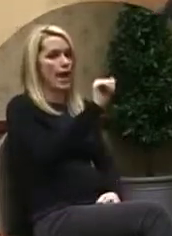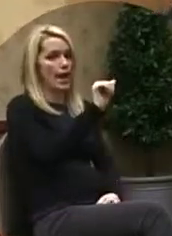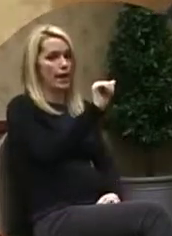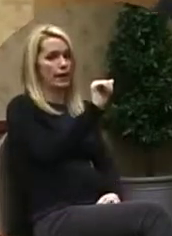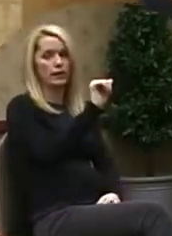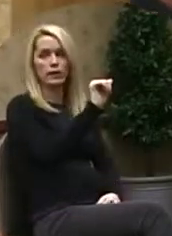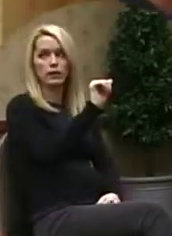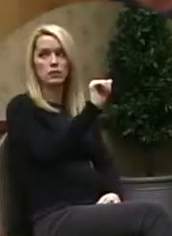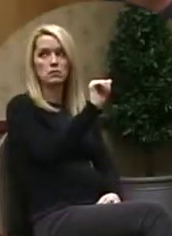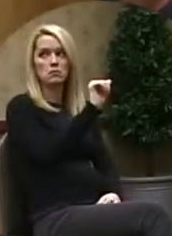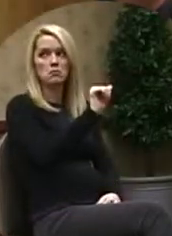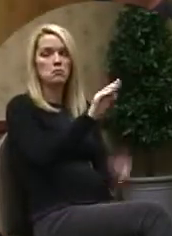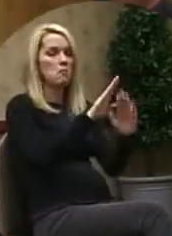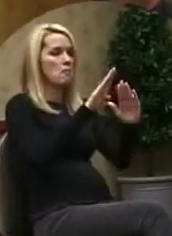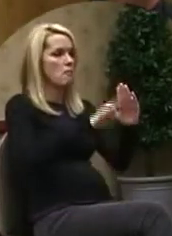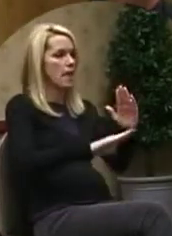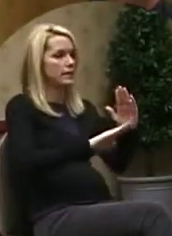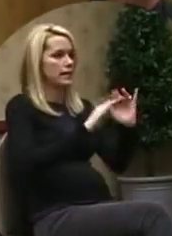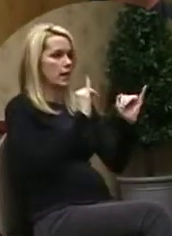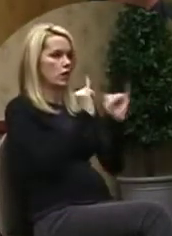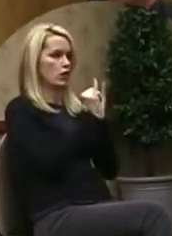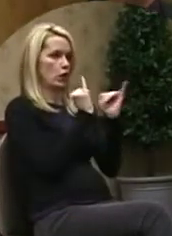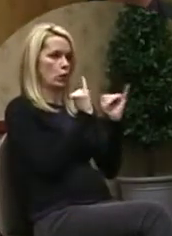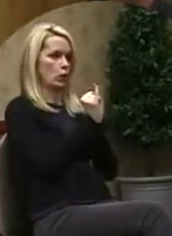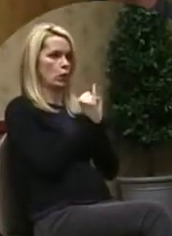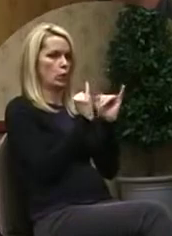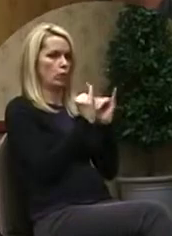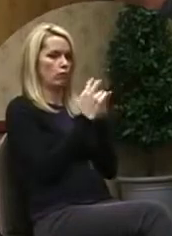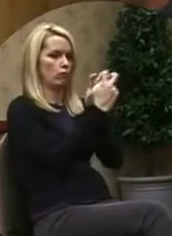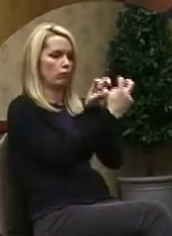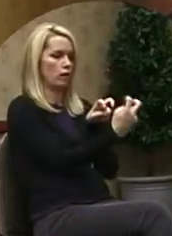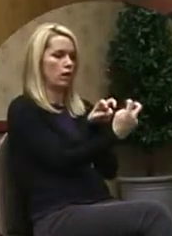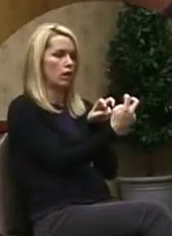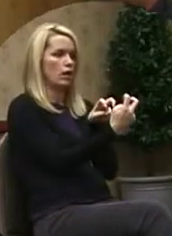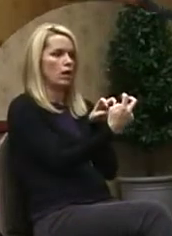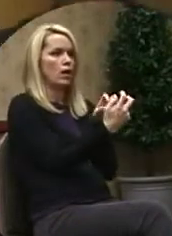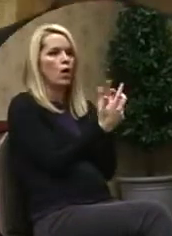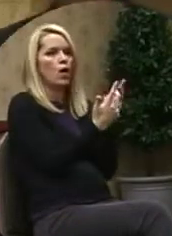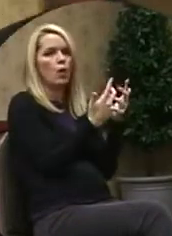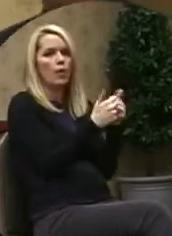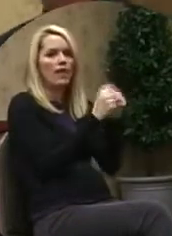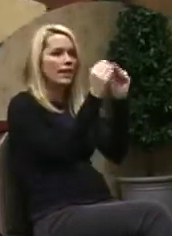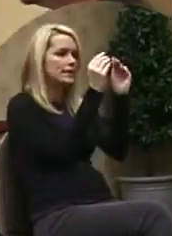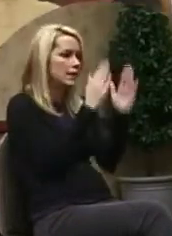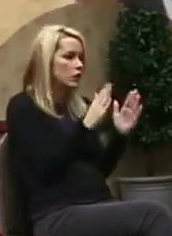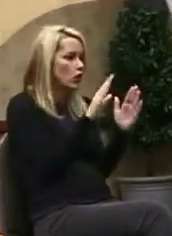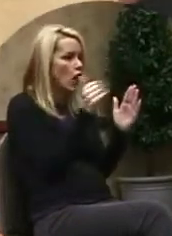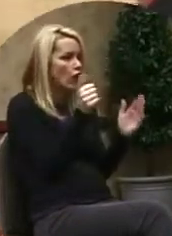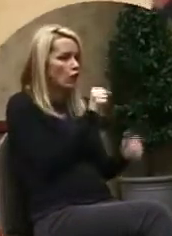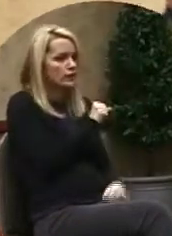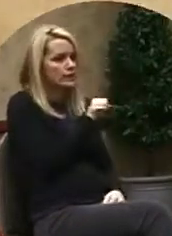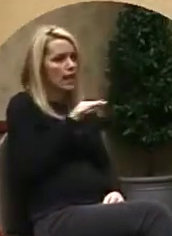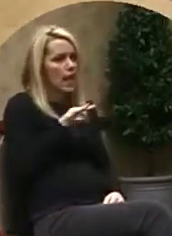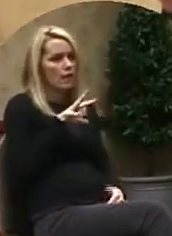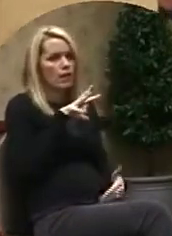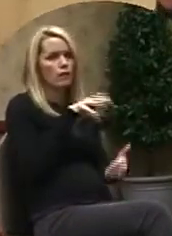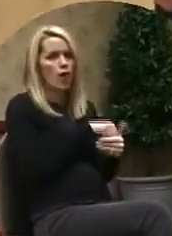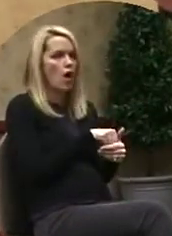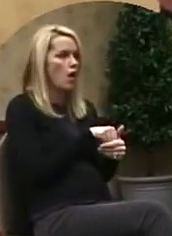a basic interview that you can do with a teacher, with other staffs. You can do it